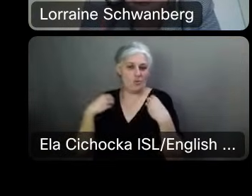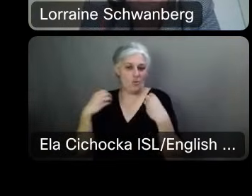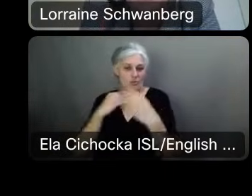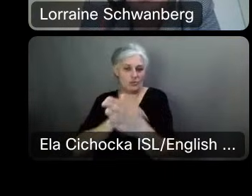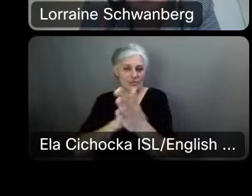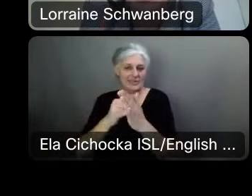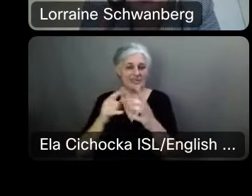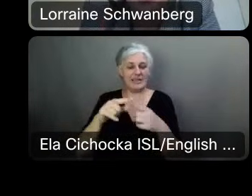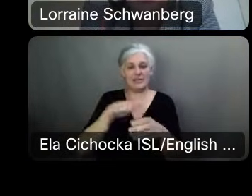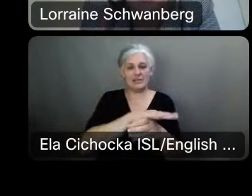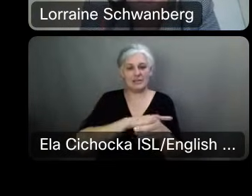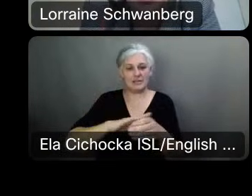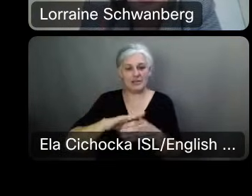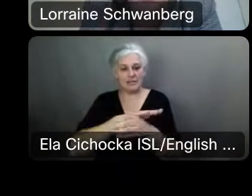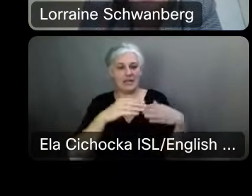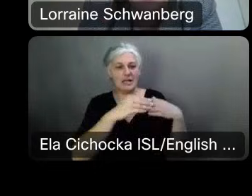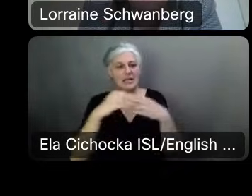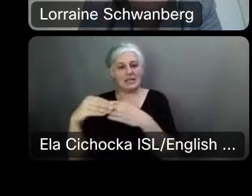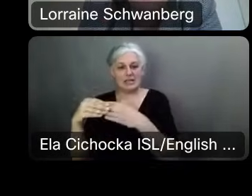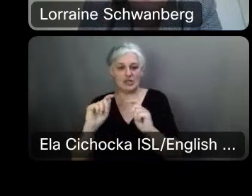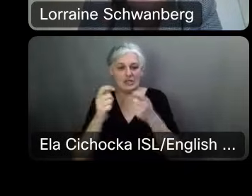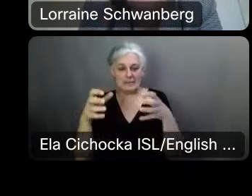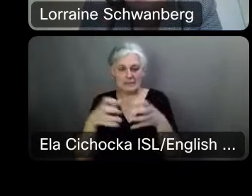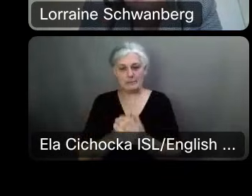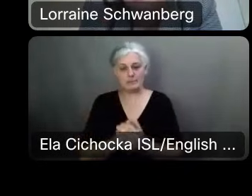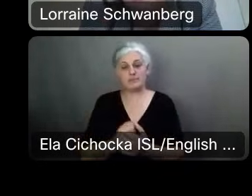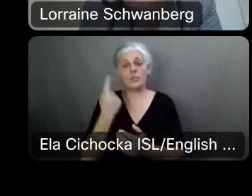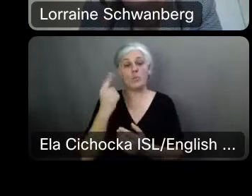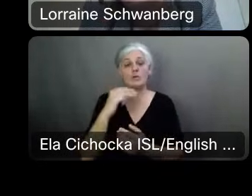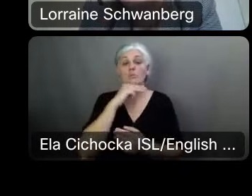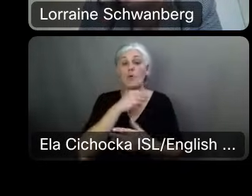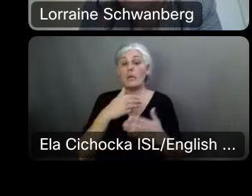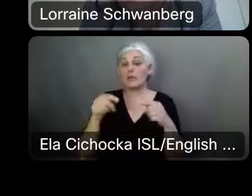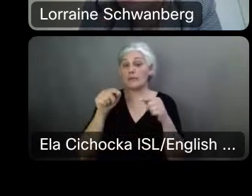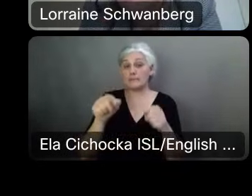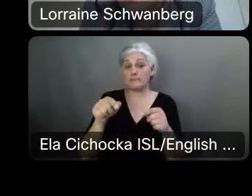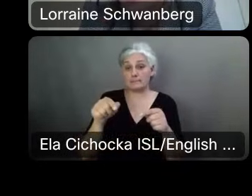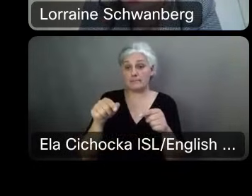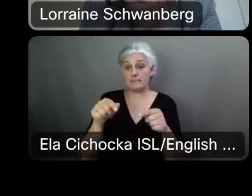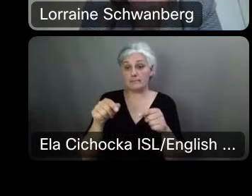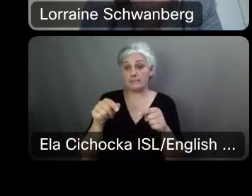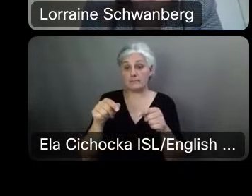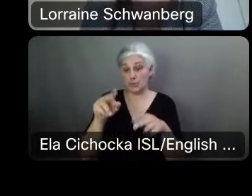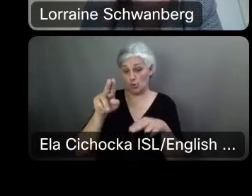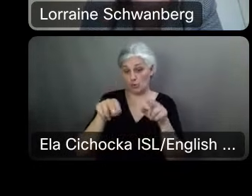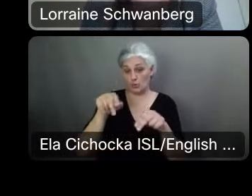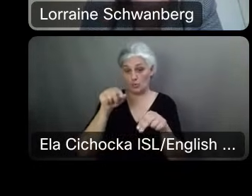local senior leadership teams. Now, one of the key things that it is relatively new